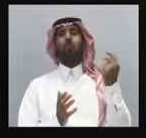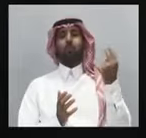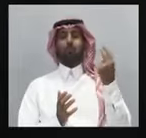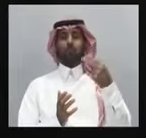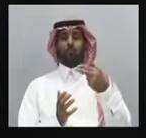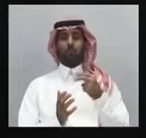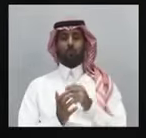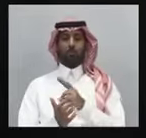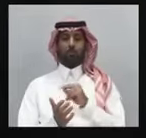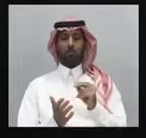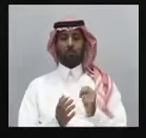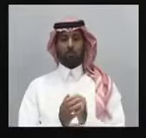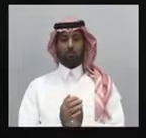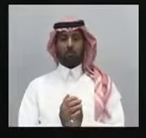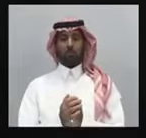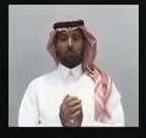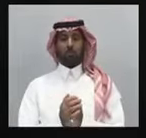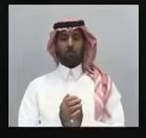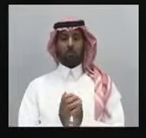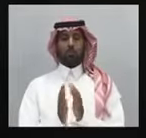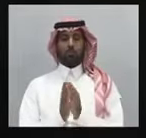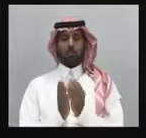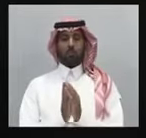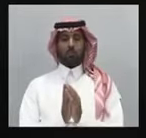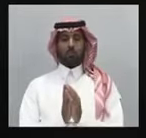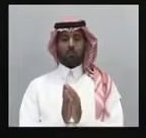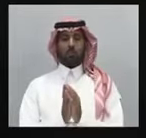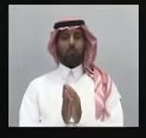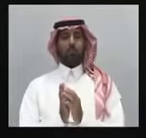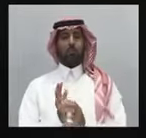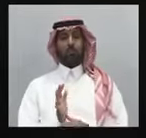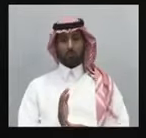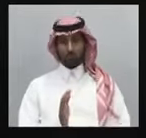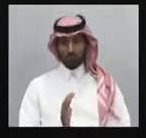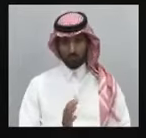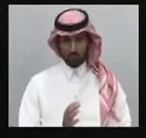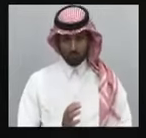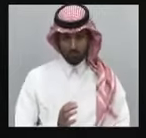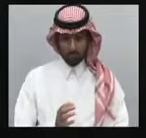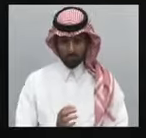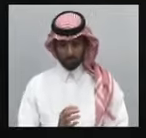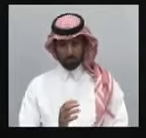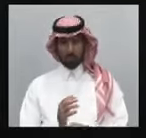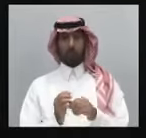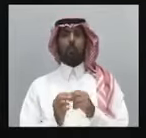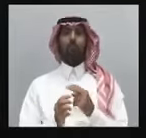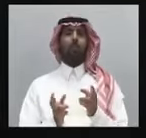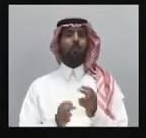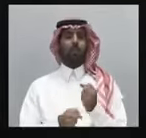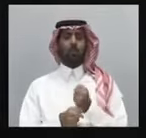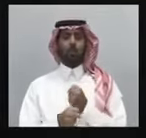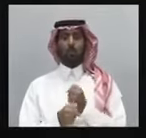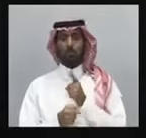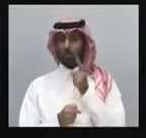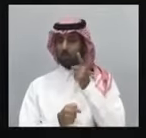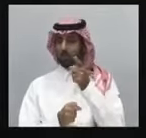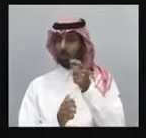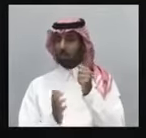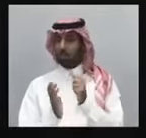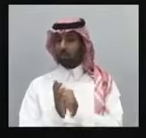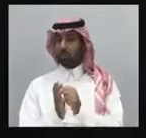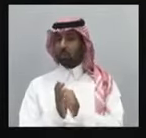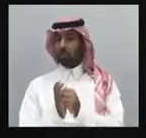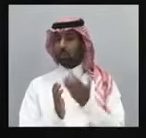28 and 29. Okay, so let's start with doing the homework, yesterday's